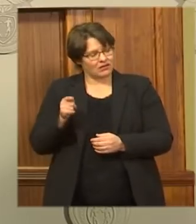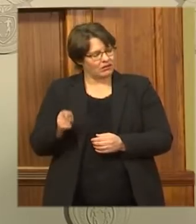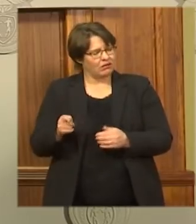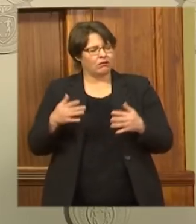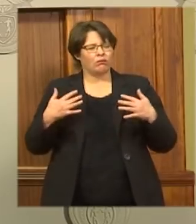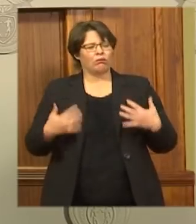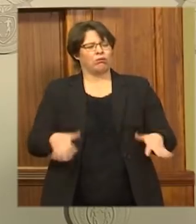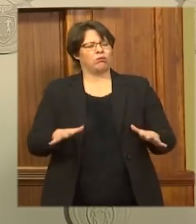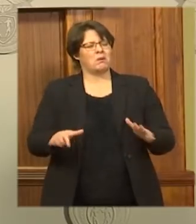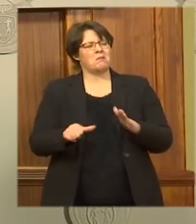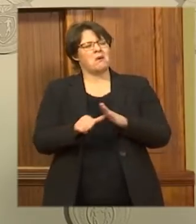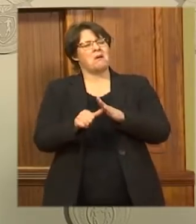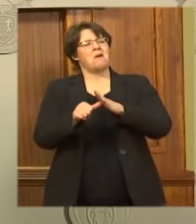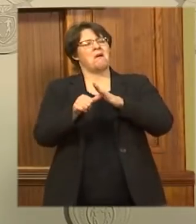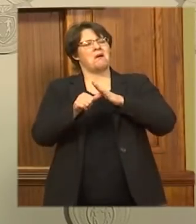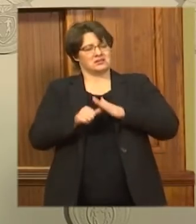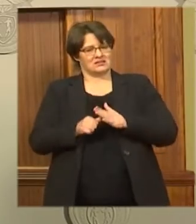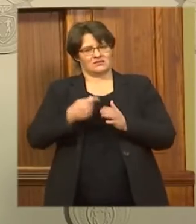important priority.